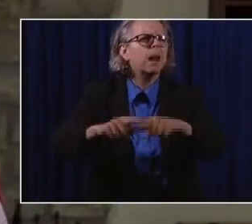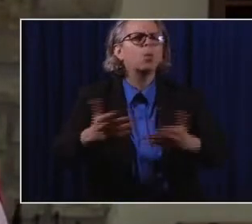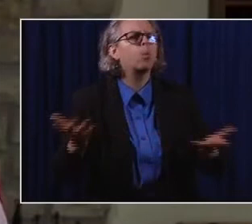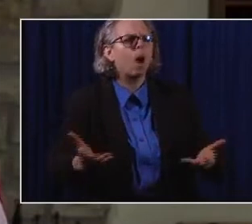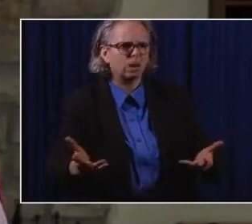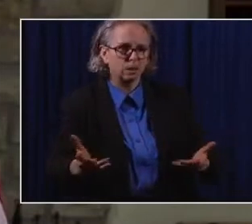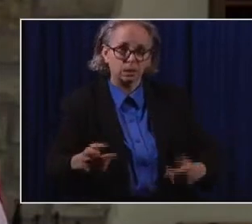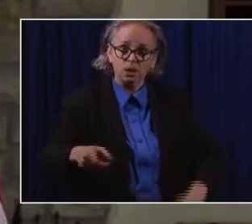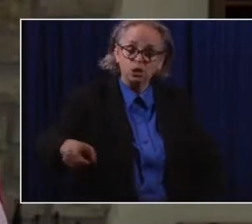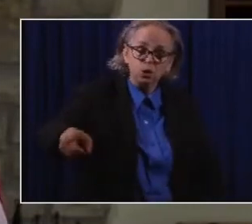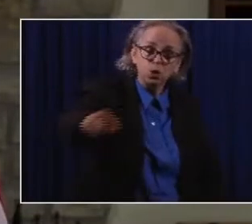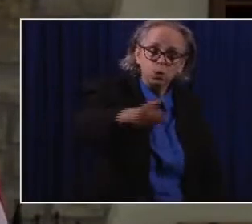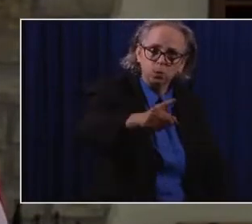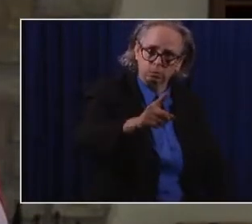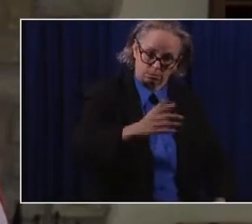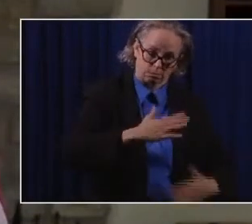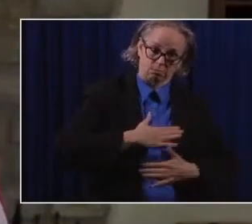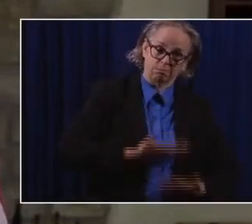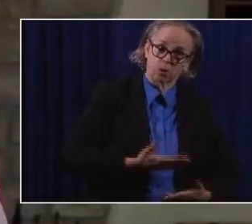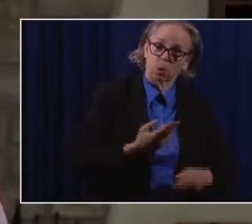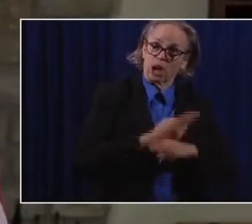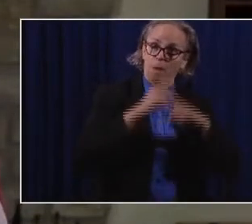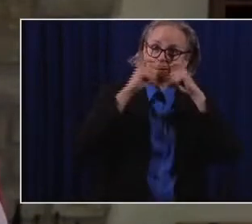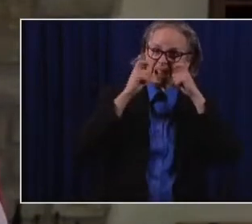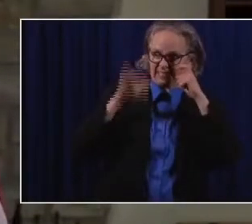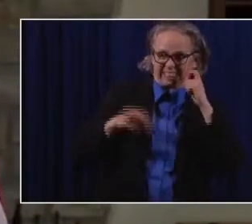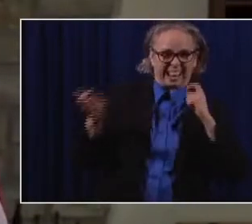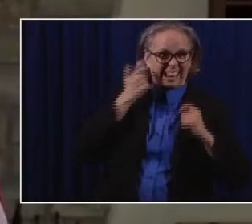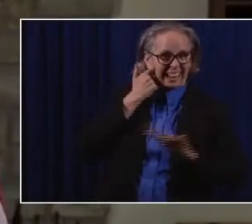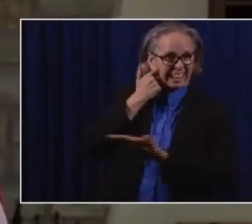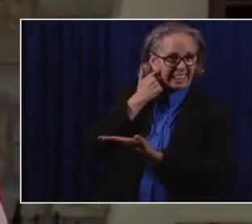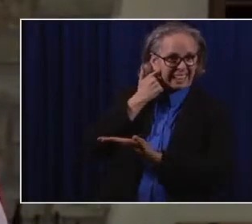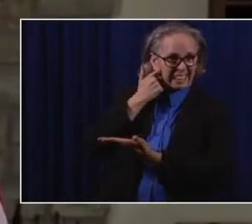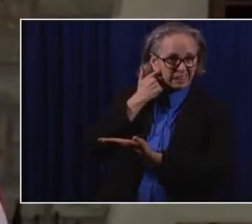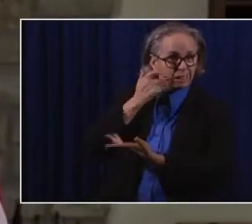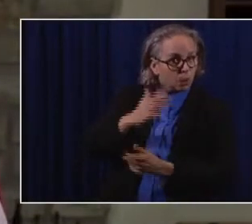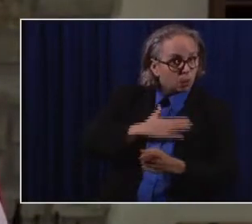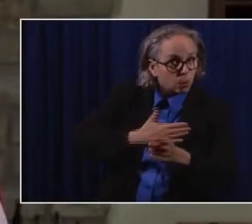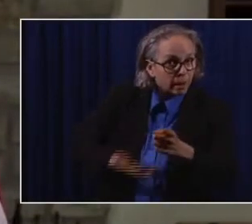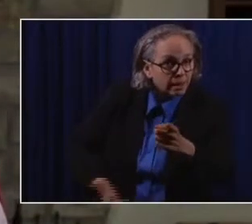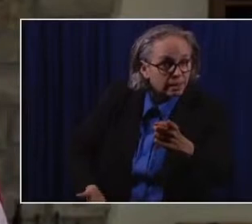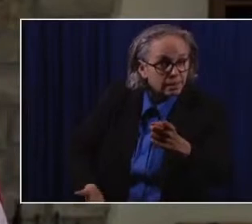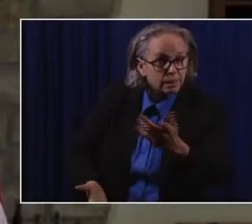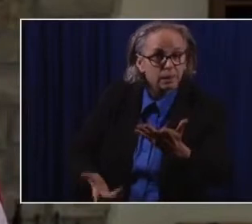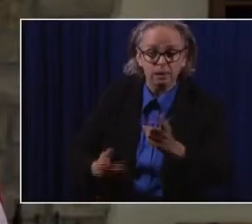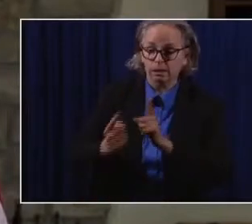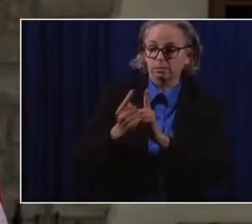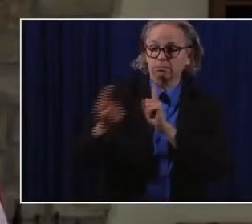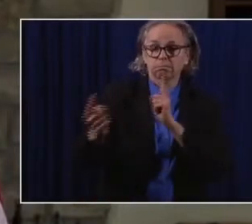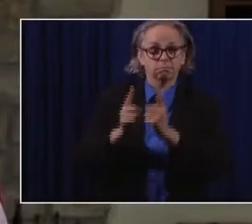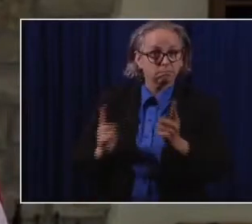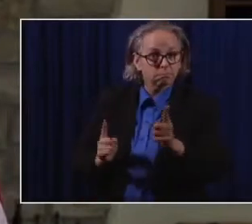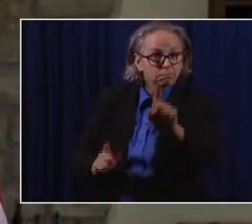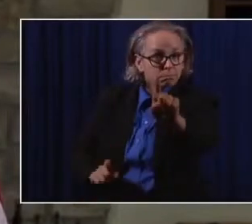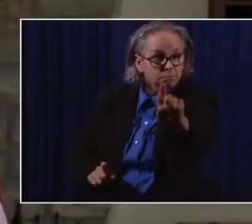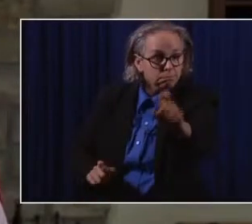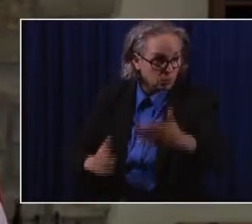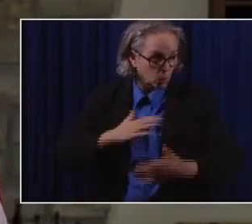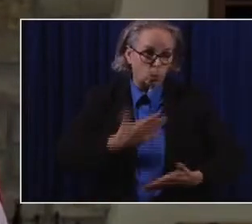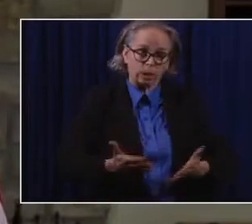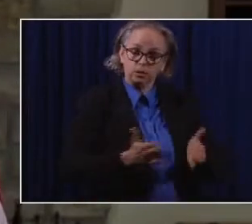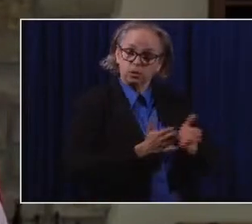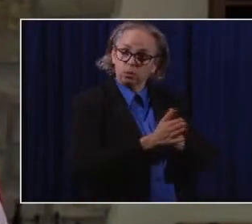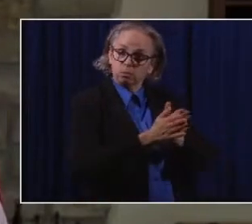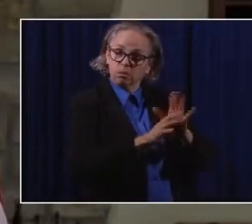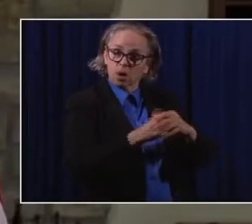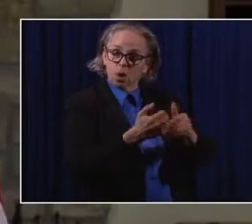our willingness to keep a distance, our willingness to avoid gatherings where there might be spread, or